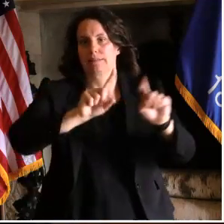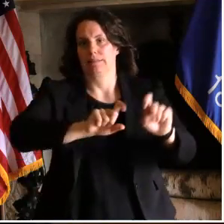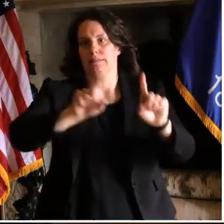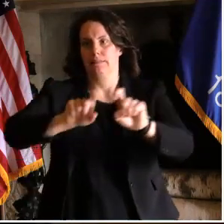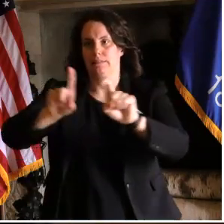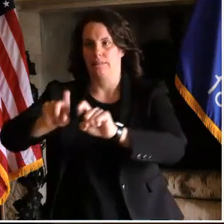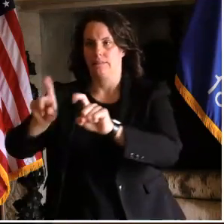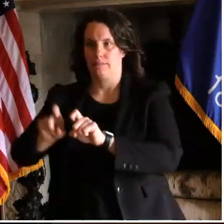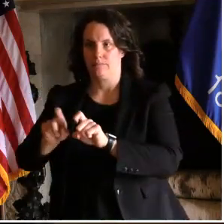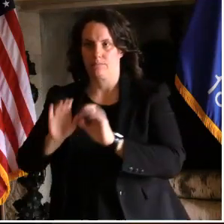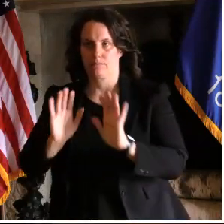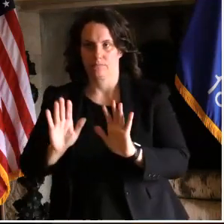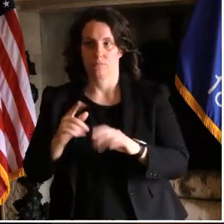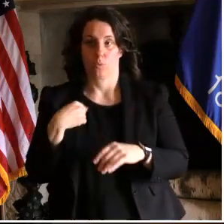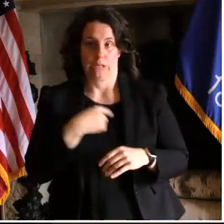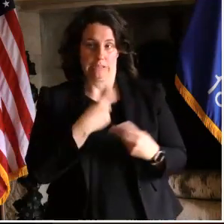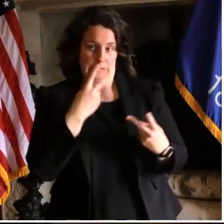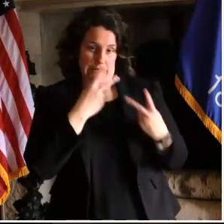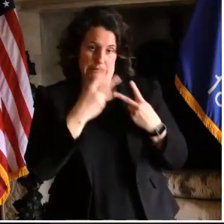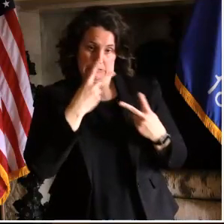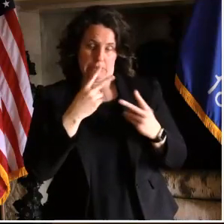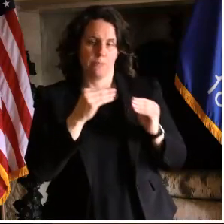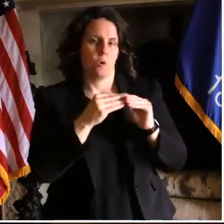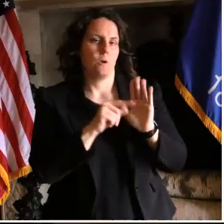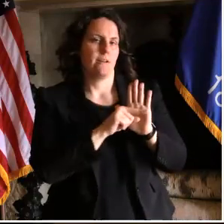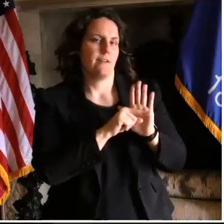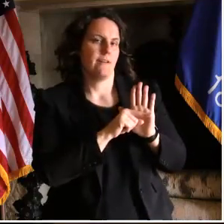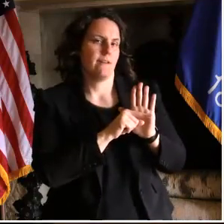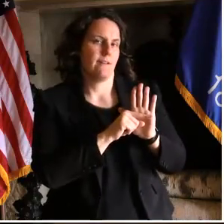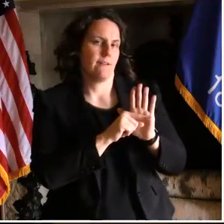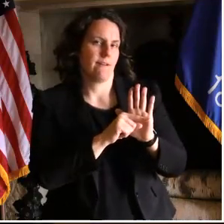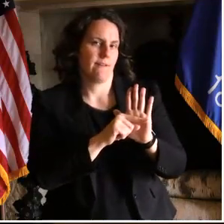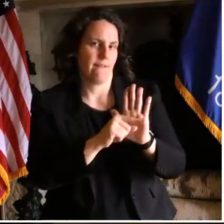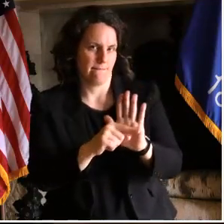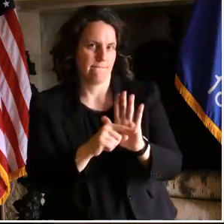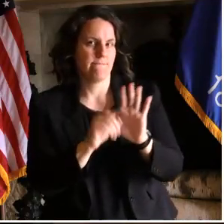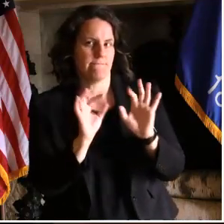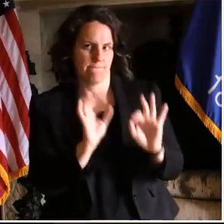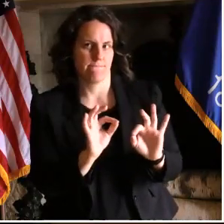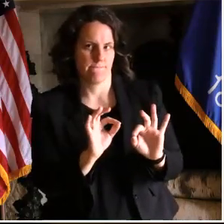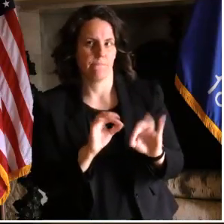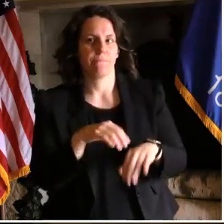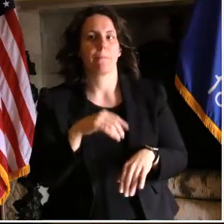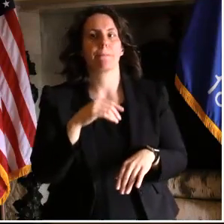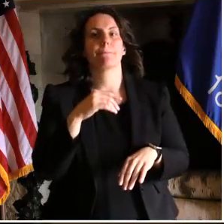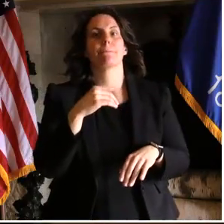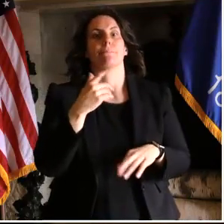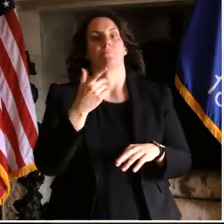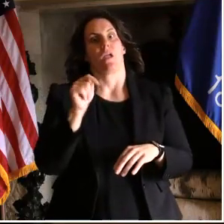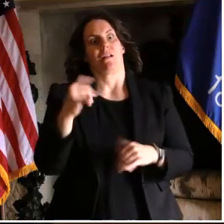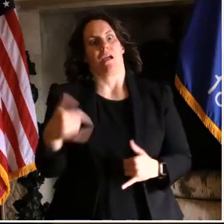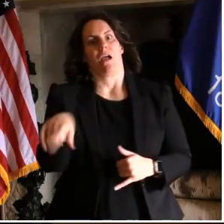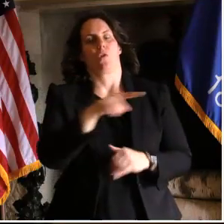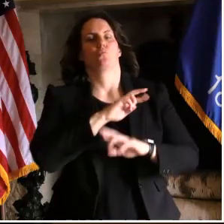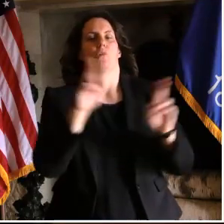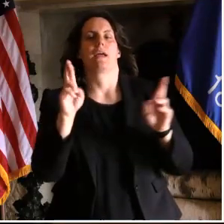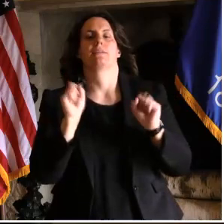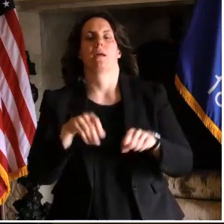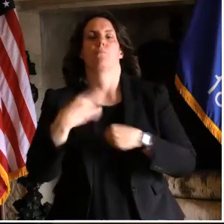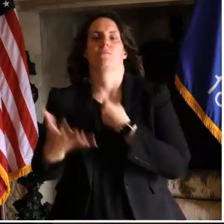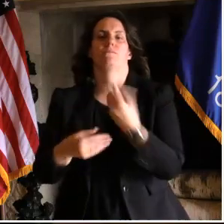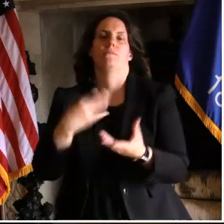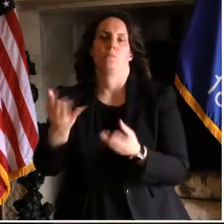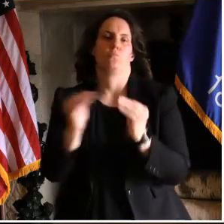we're hearing back from these other clinical labs around the state who are coming online and expanding their capacity. But that number